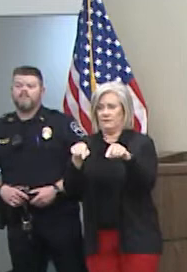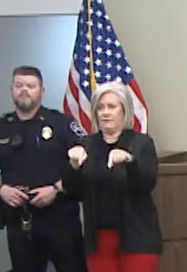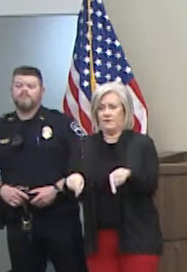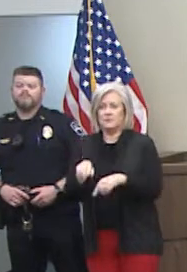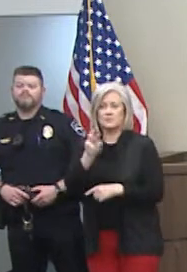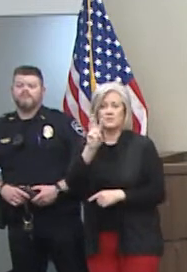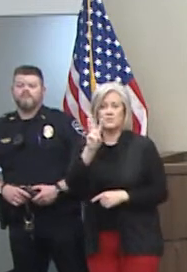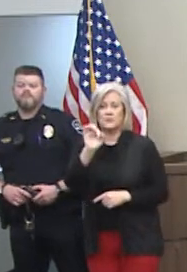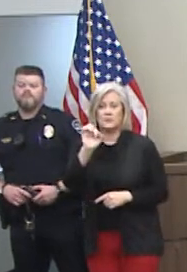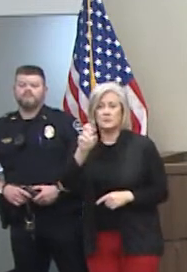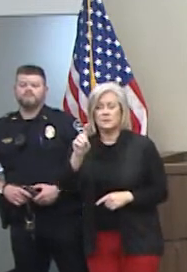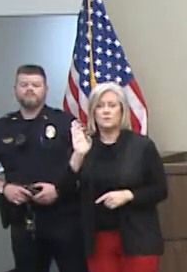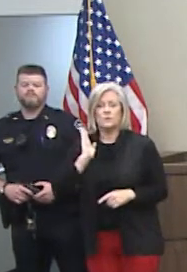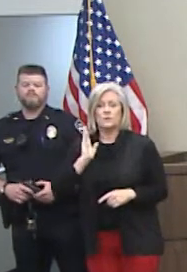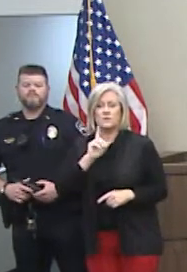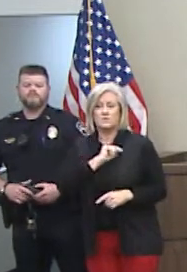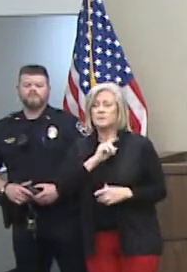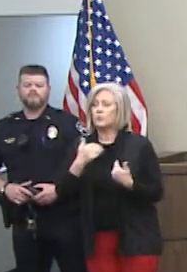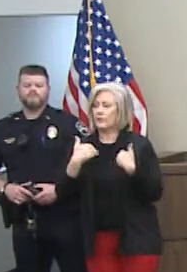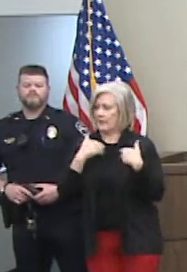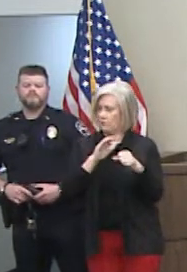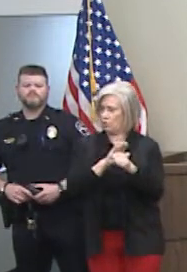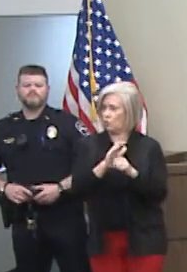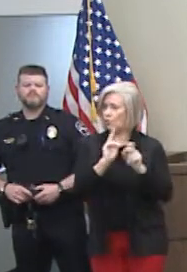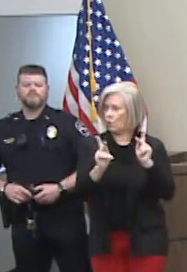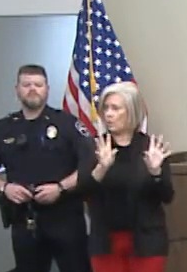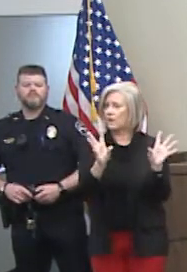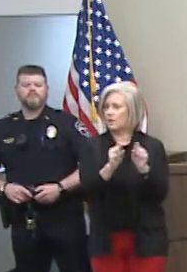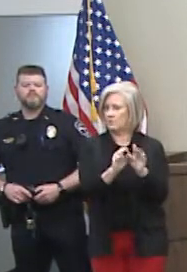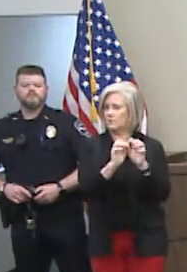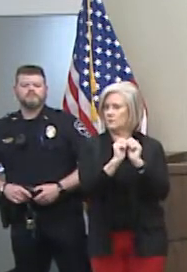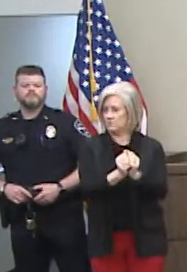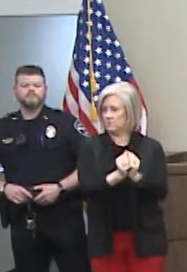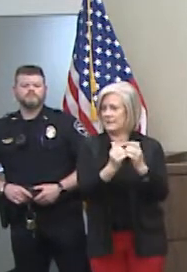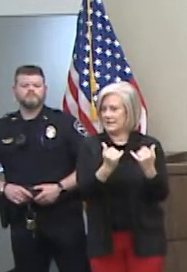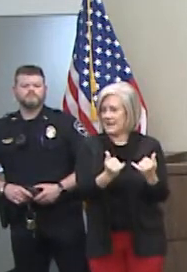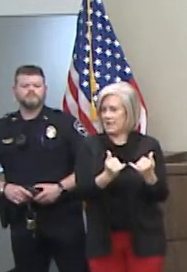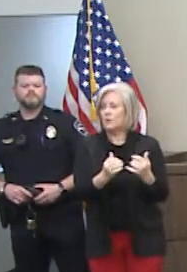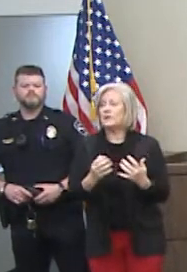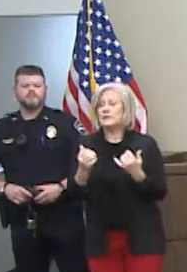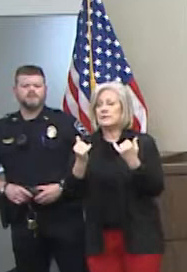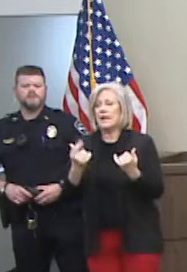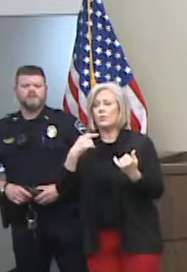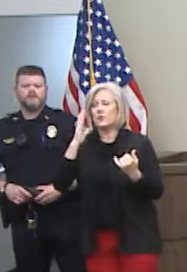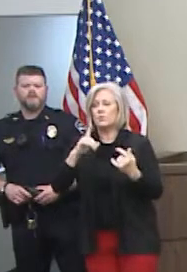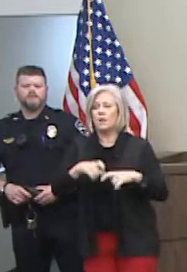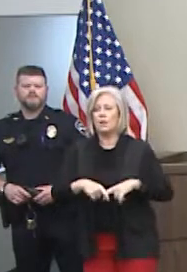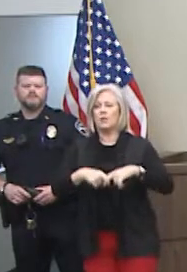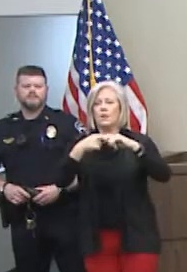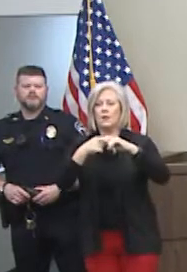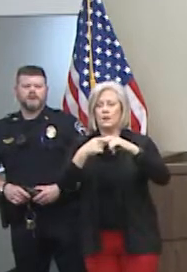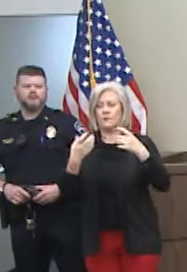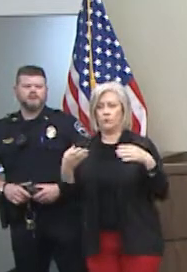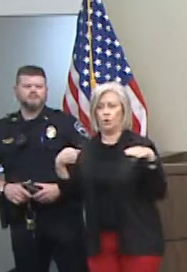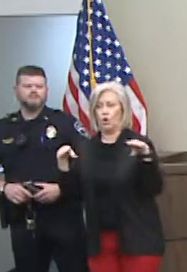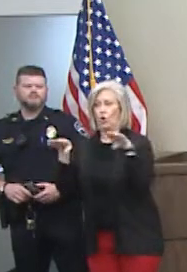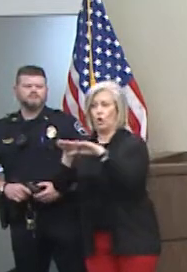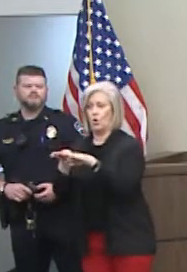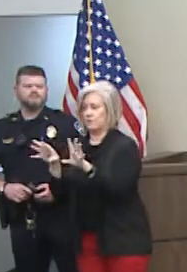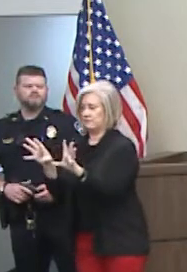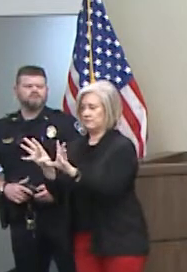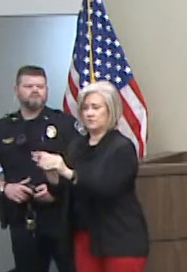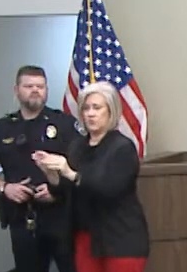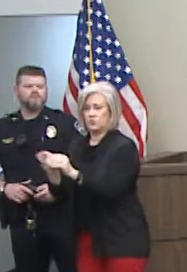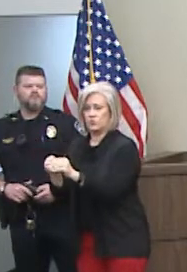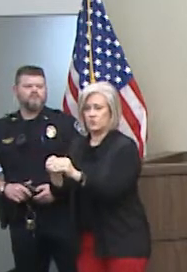Trustees. We do have a quorum present, and at this time, we're going to recess into closed session in accordance with Section